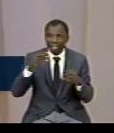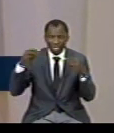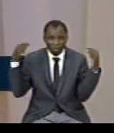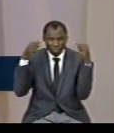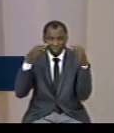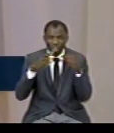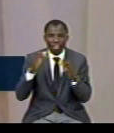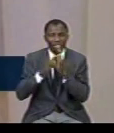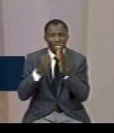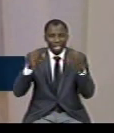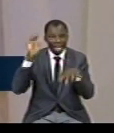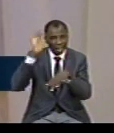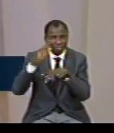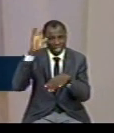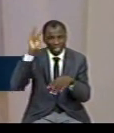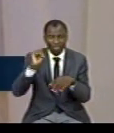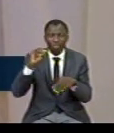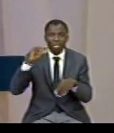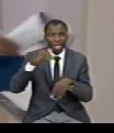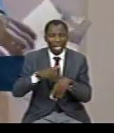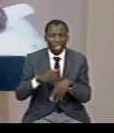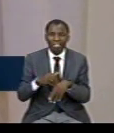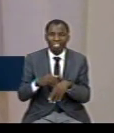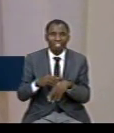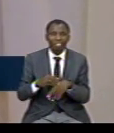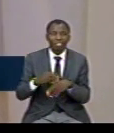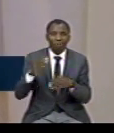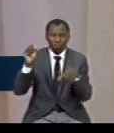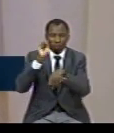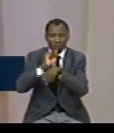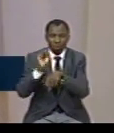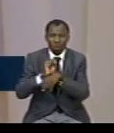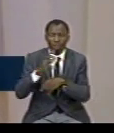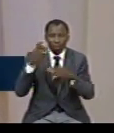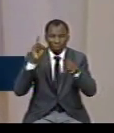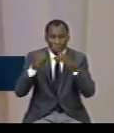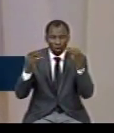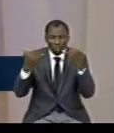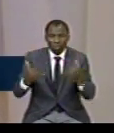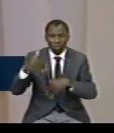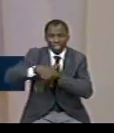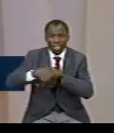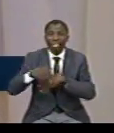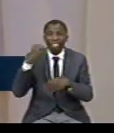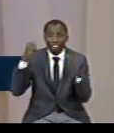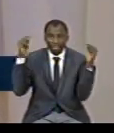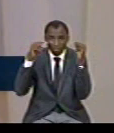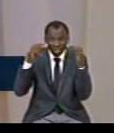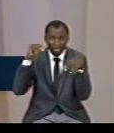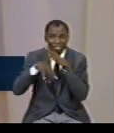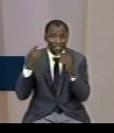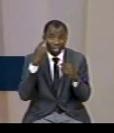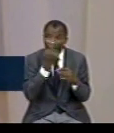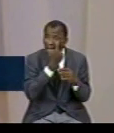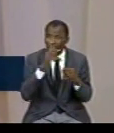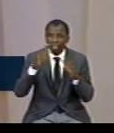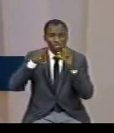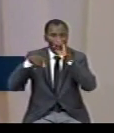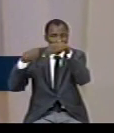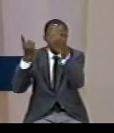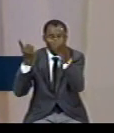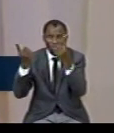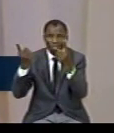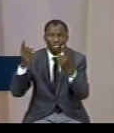But tonight, the pain in the eye is gone. And I am healed." We now return to the state overseer for